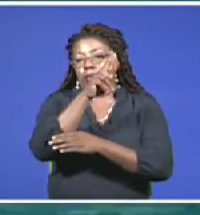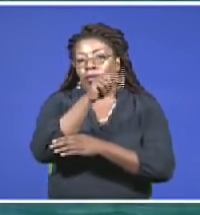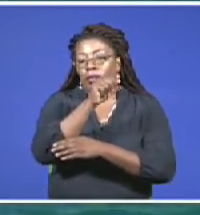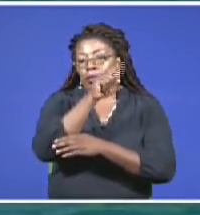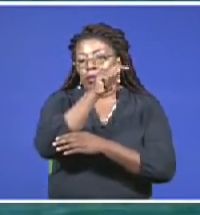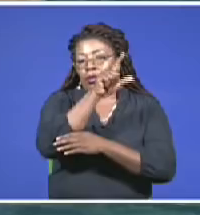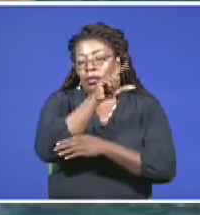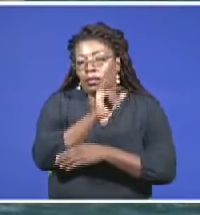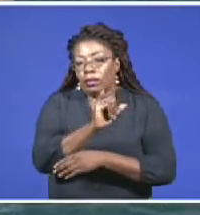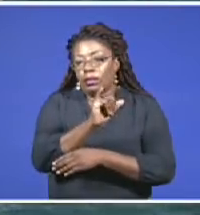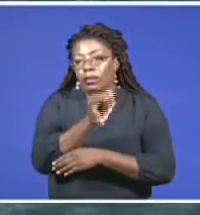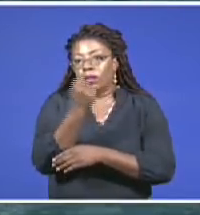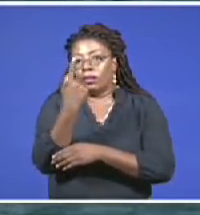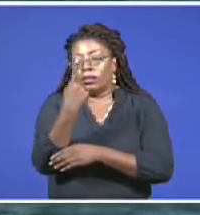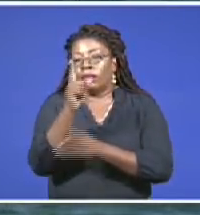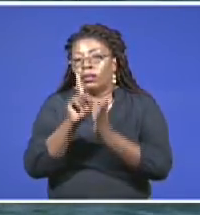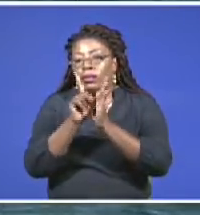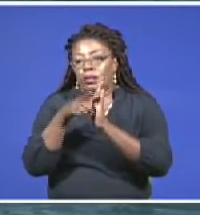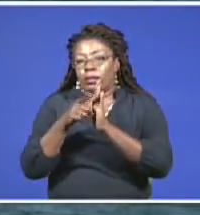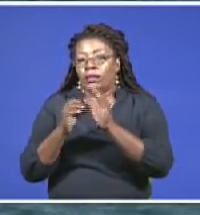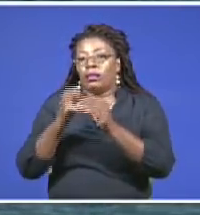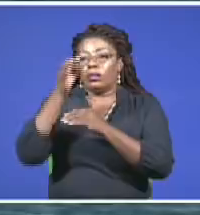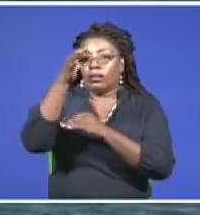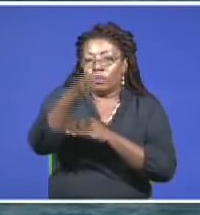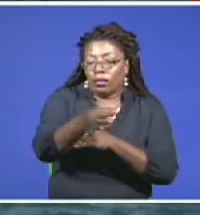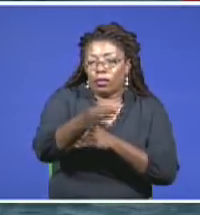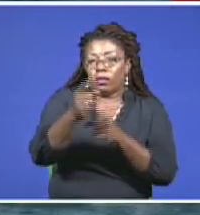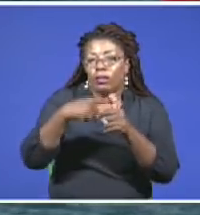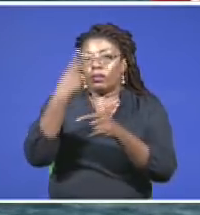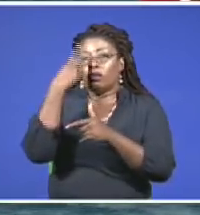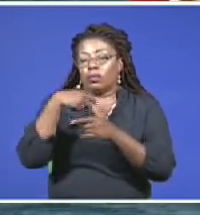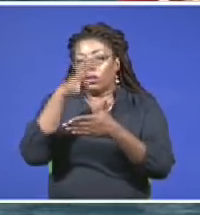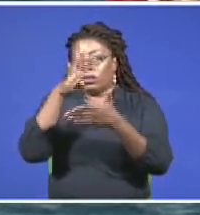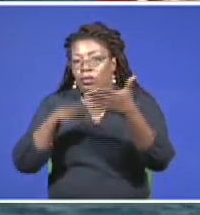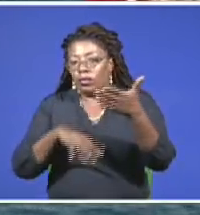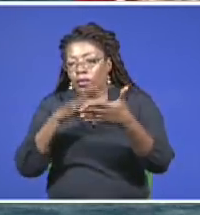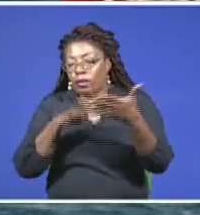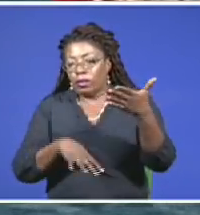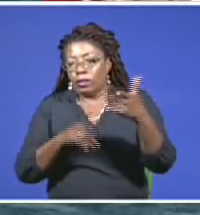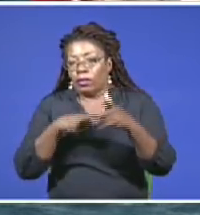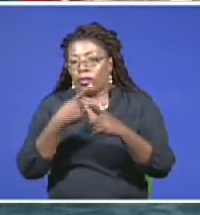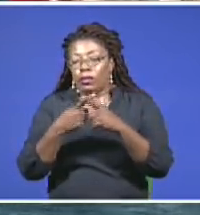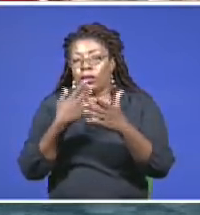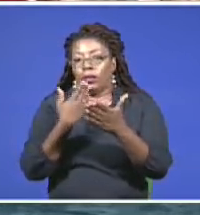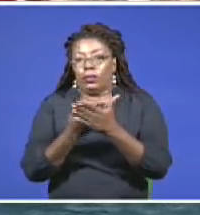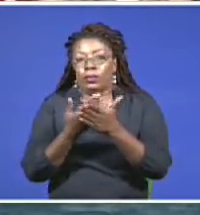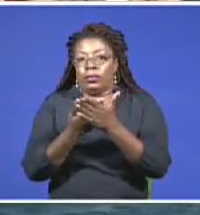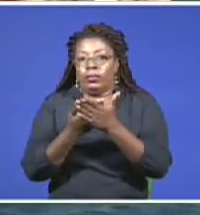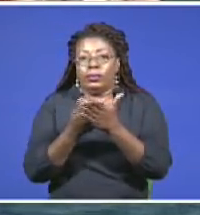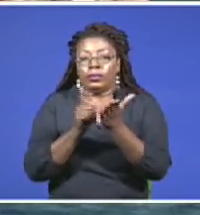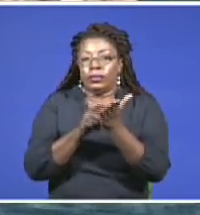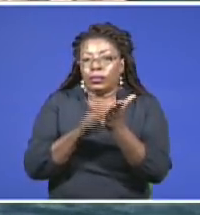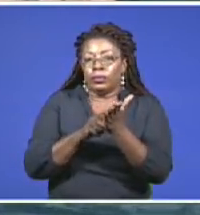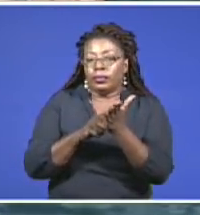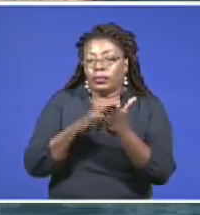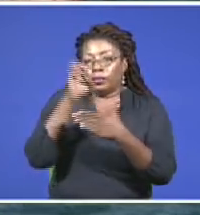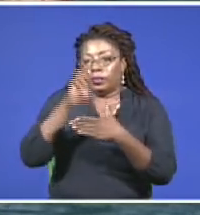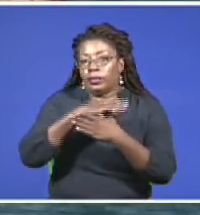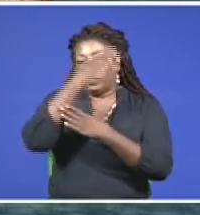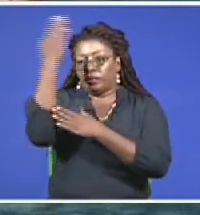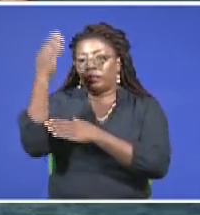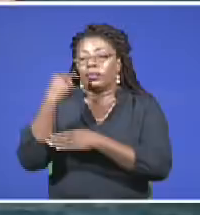11-minute head start, and the first boat to catch the barber was Red Stripe, then Good News, then Ed Sky.